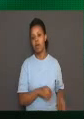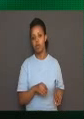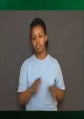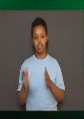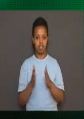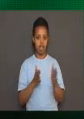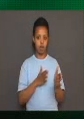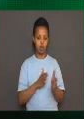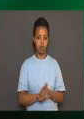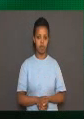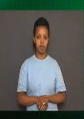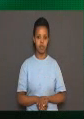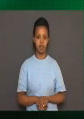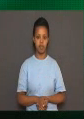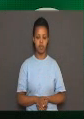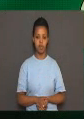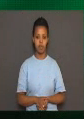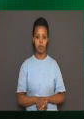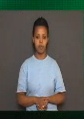Students, let's get ready.